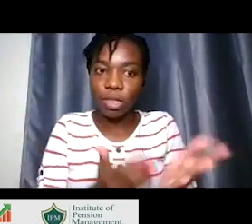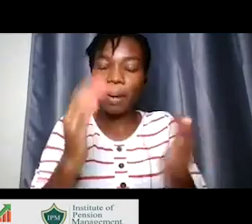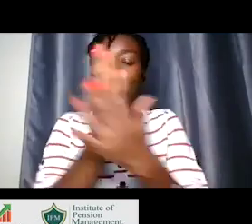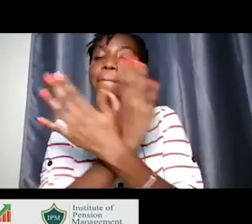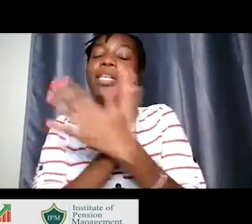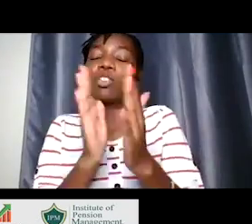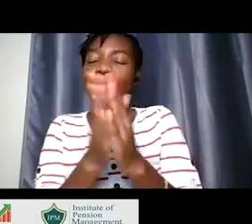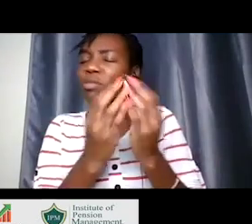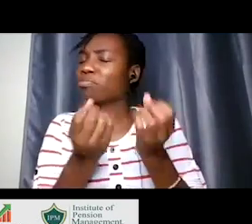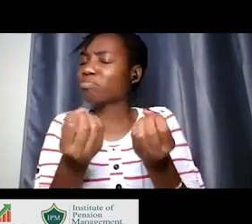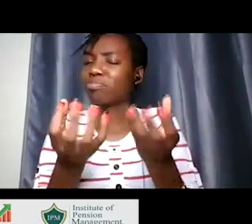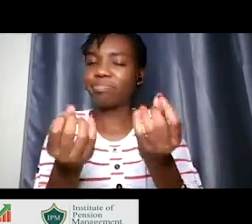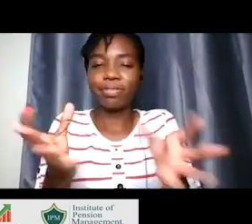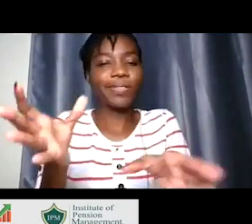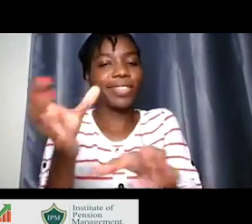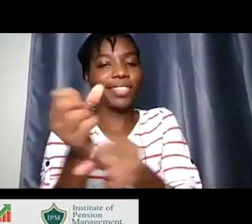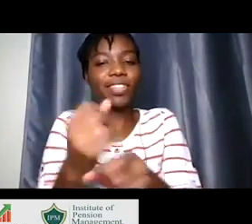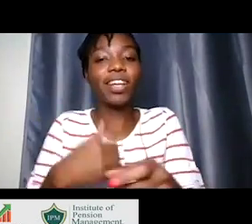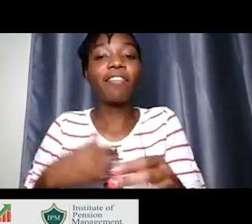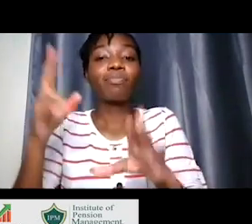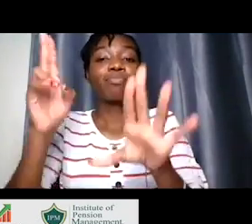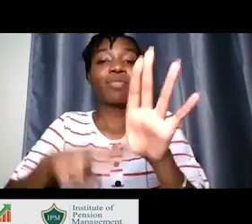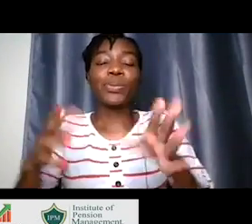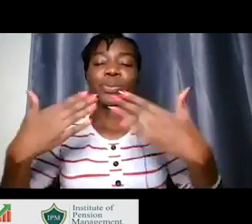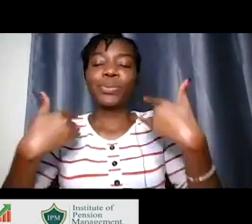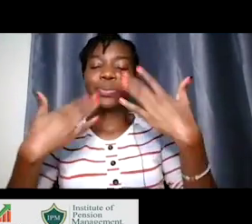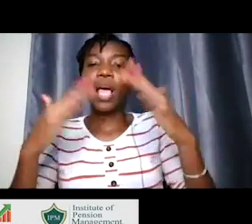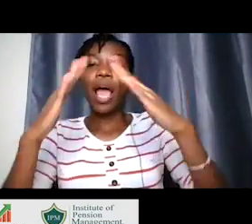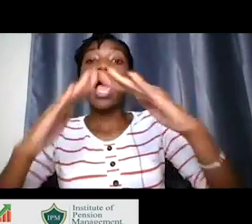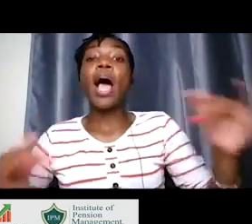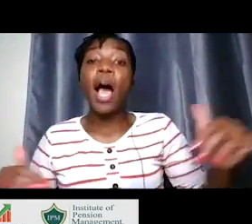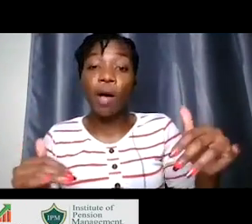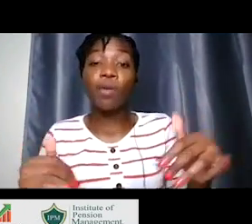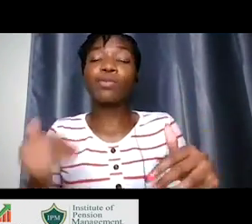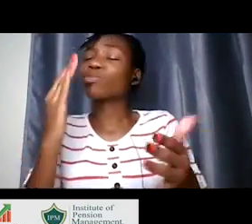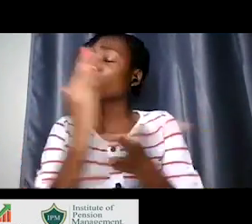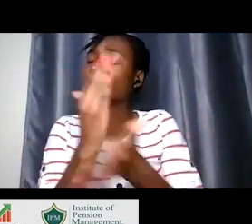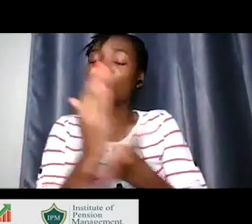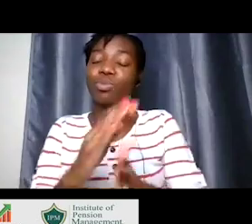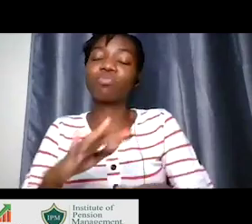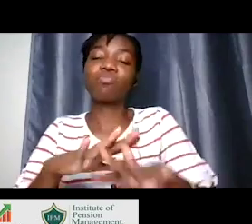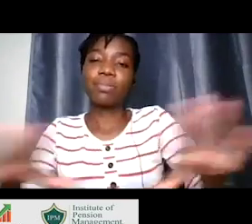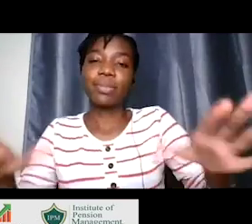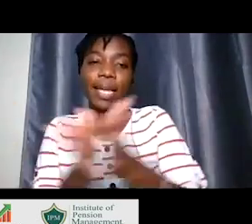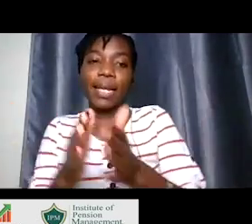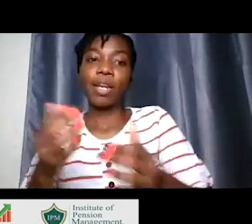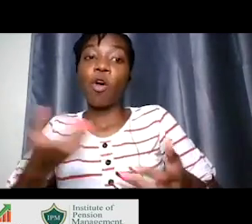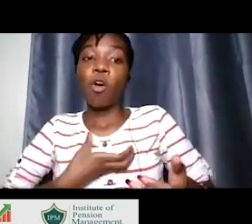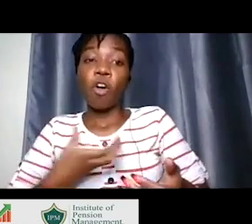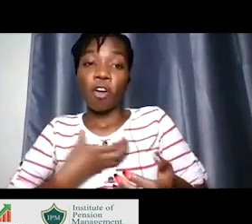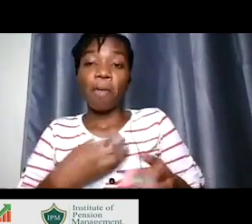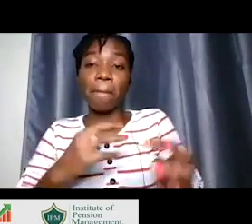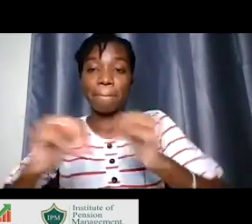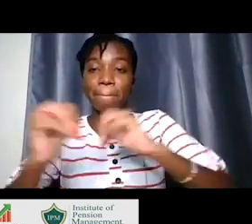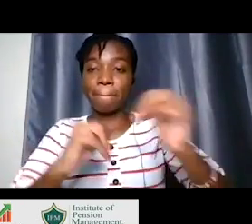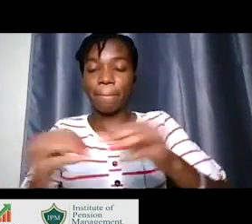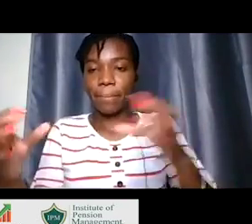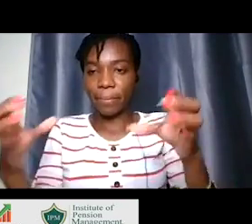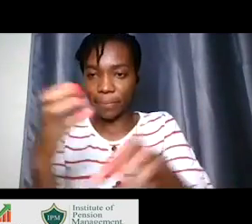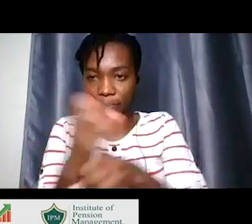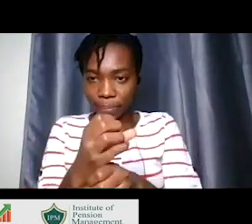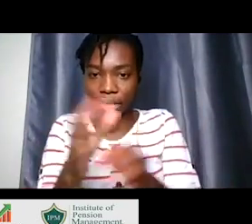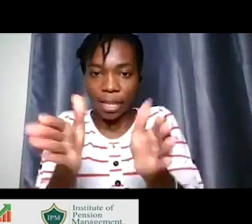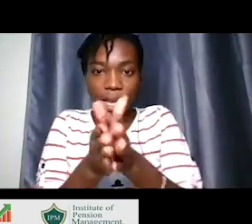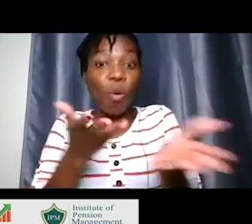of organizations. We have Balcon Housing. Balcon Housing is a real estate and property management company. They are located in